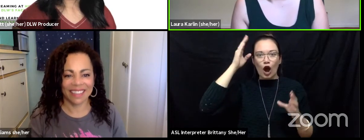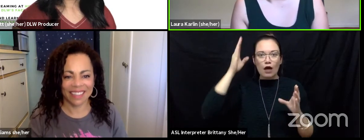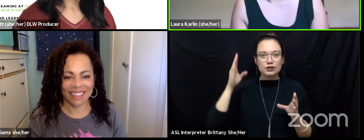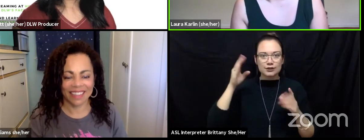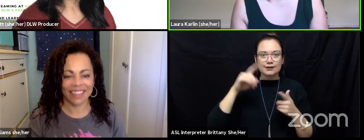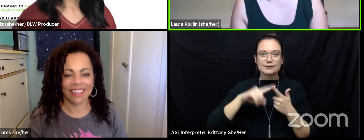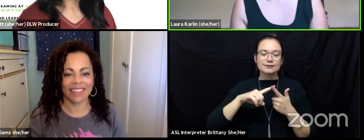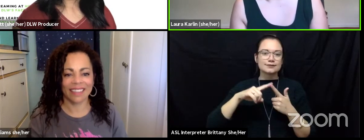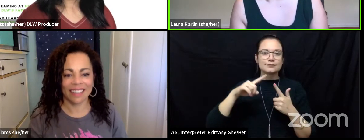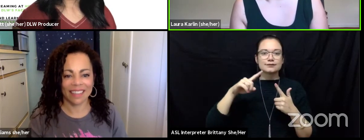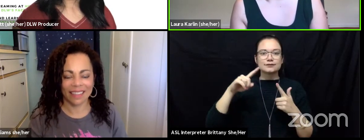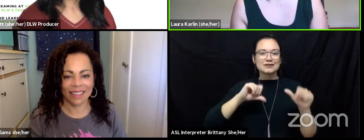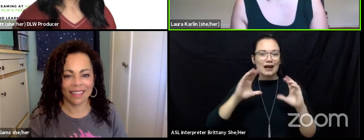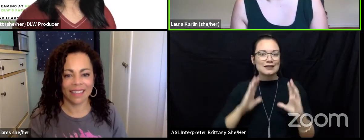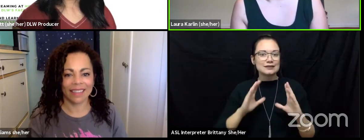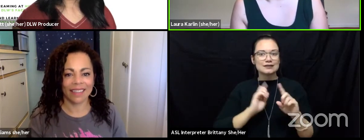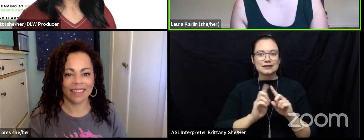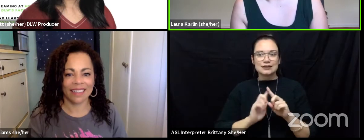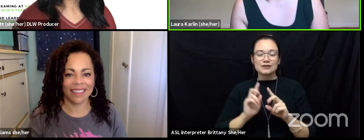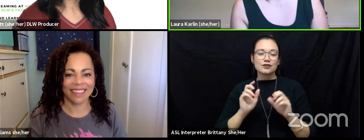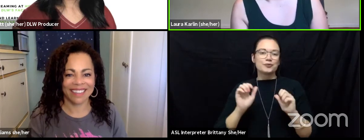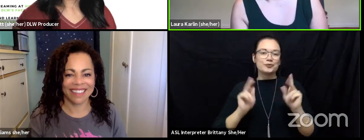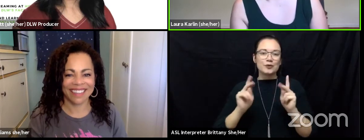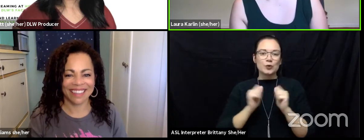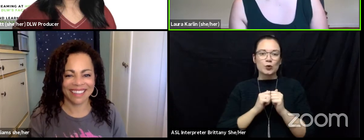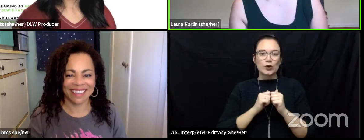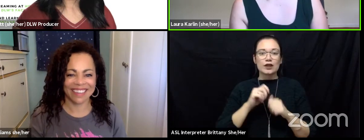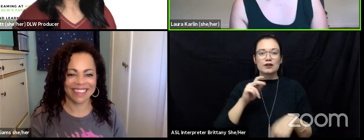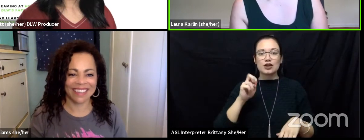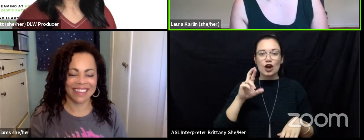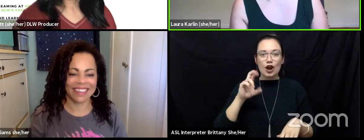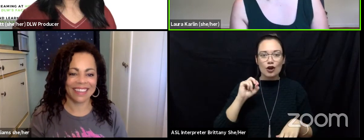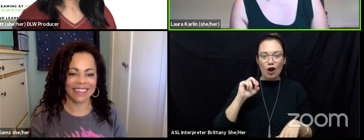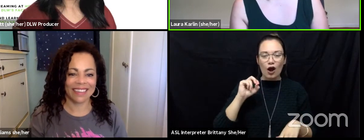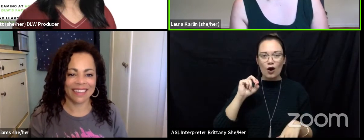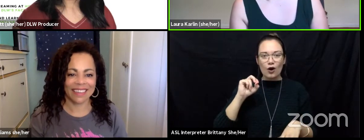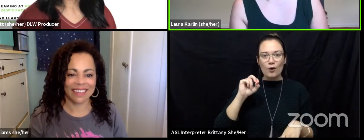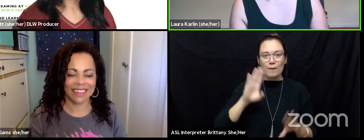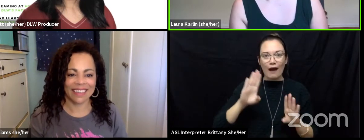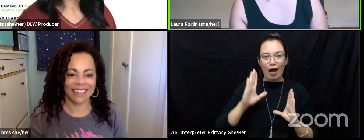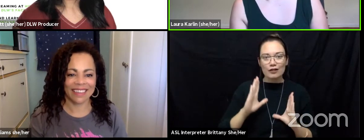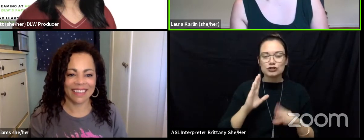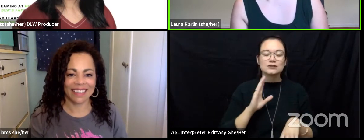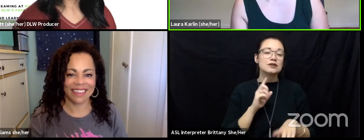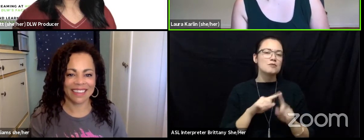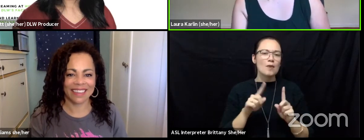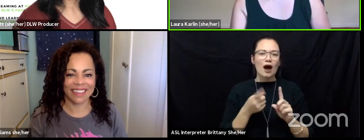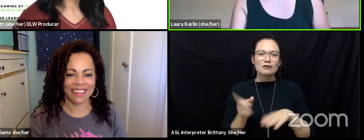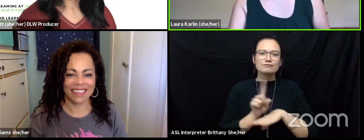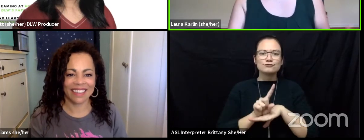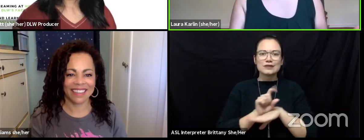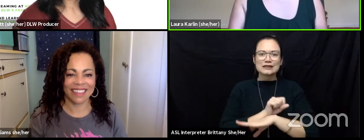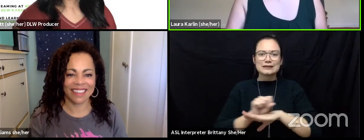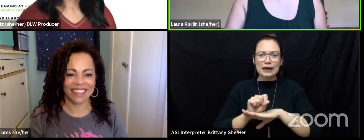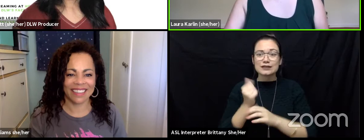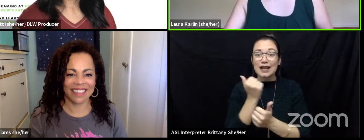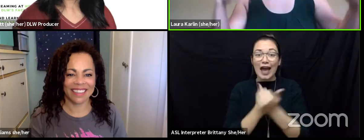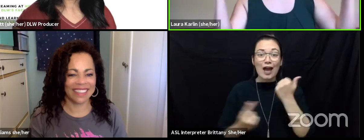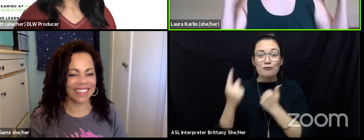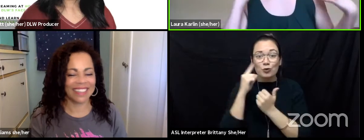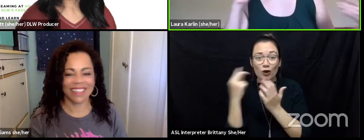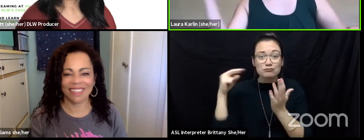work in neurology and neurobiology, and standing up on stage and being like, all right, everyone stand up